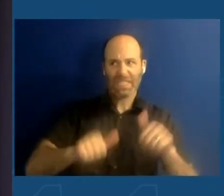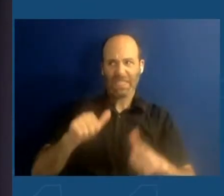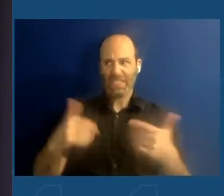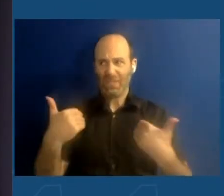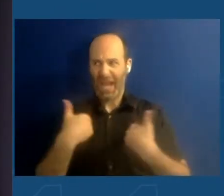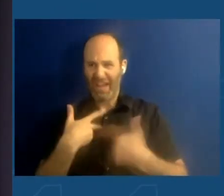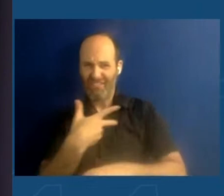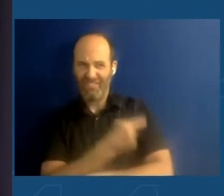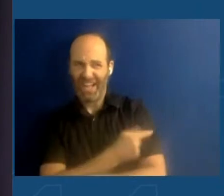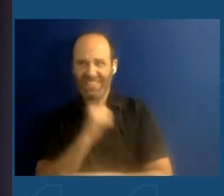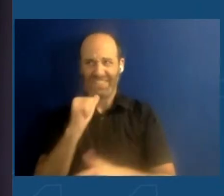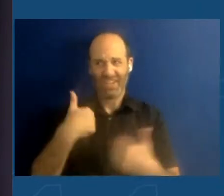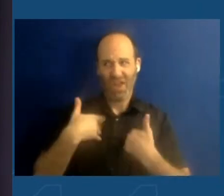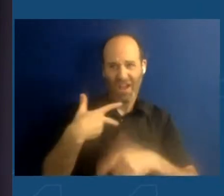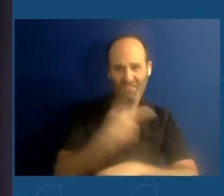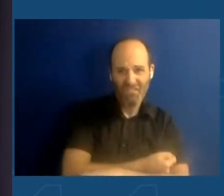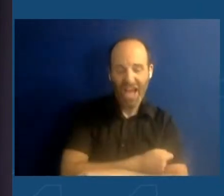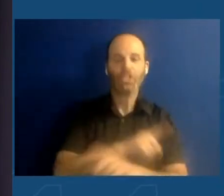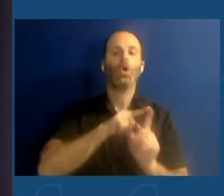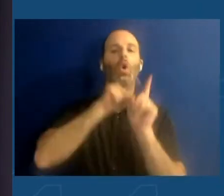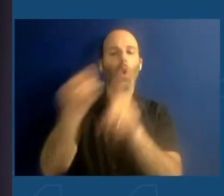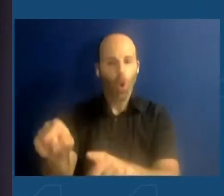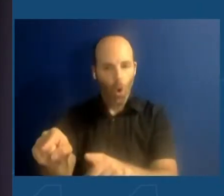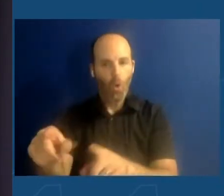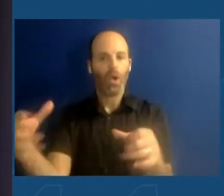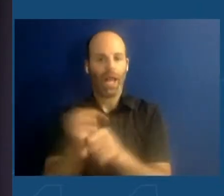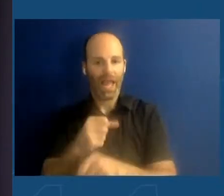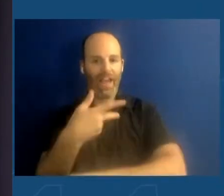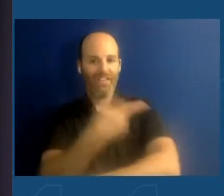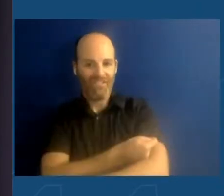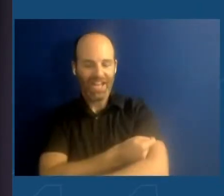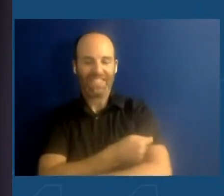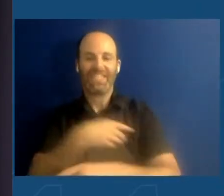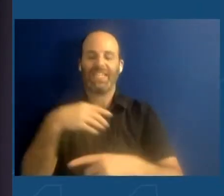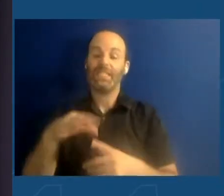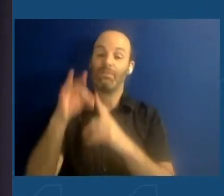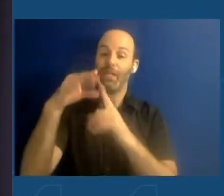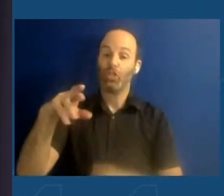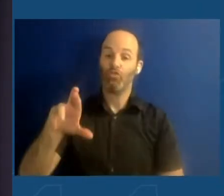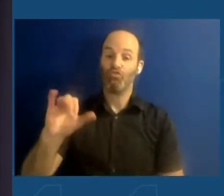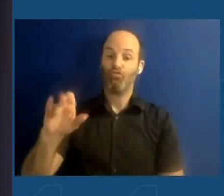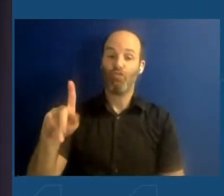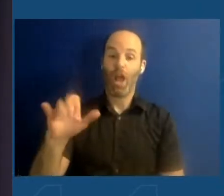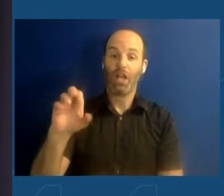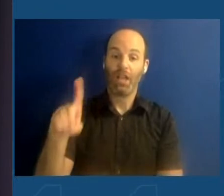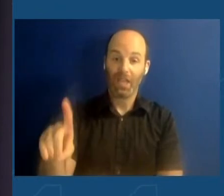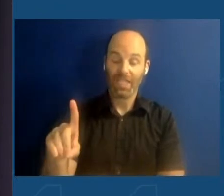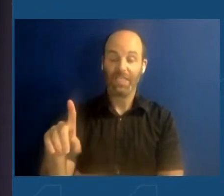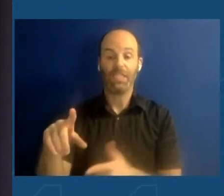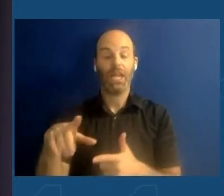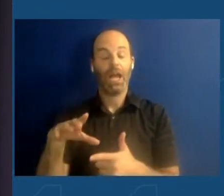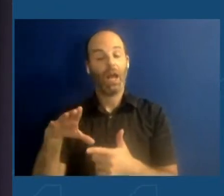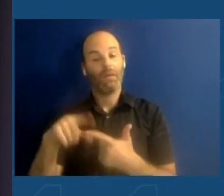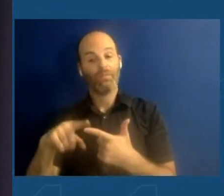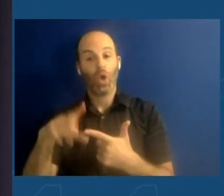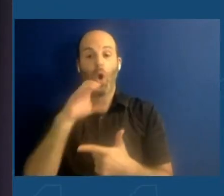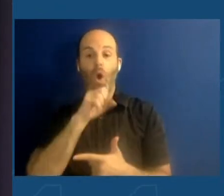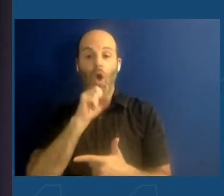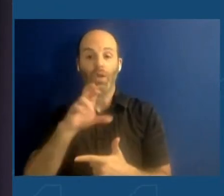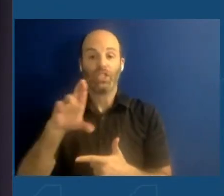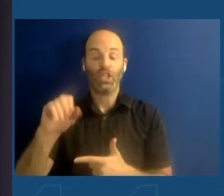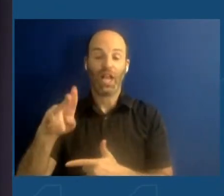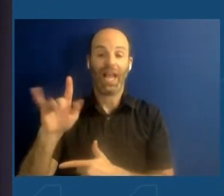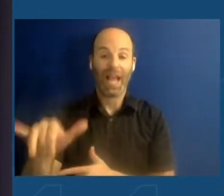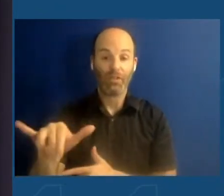status, please get vaccinated. In Rockland County, Orange County, we are working closely with the health